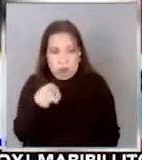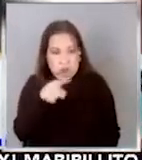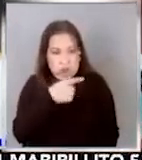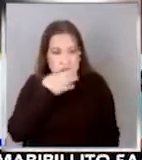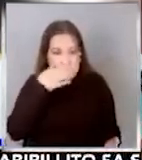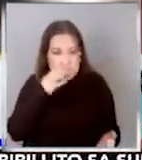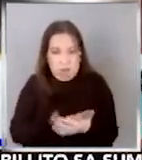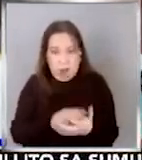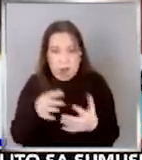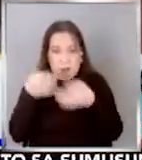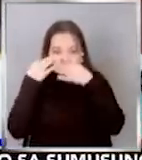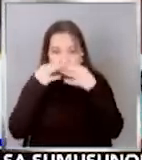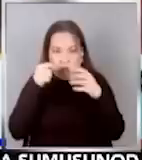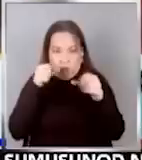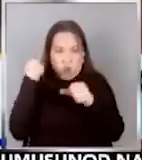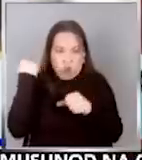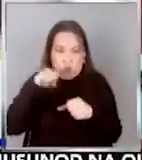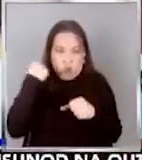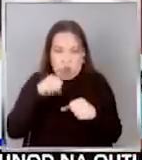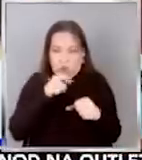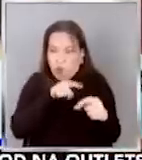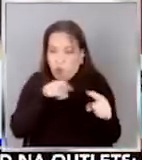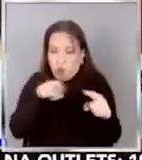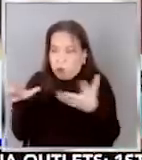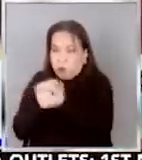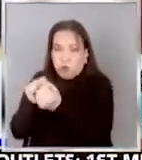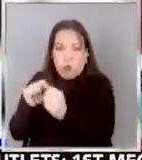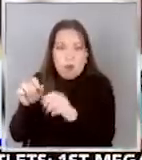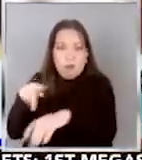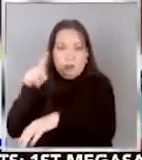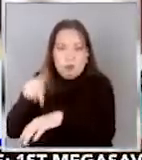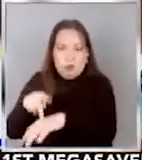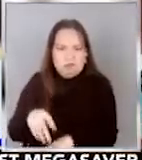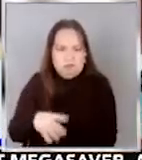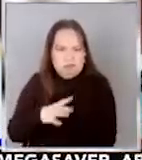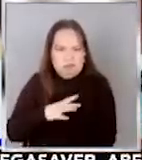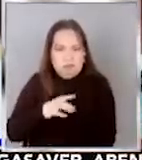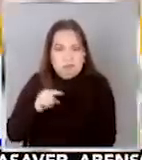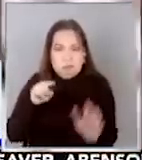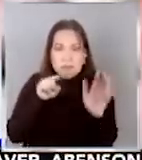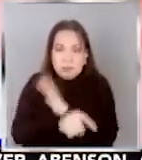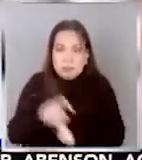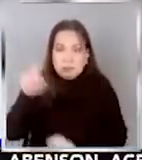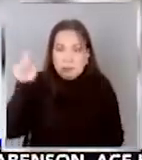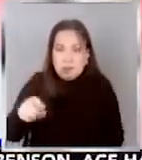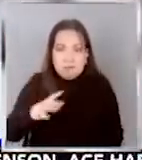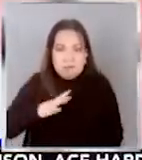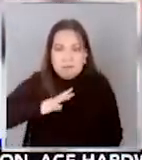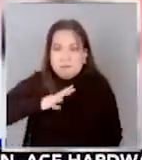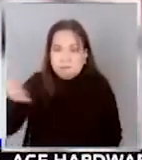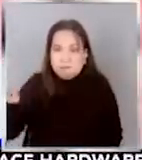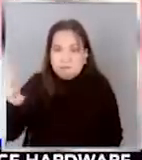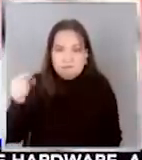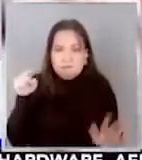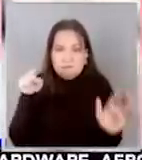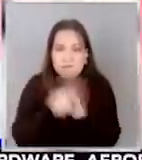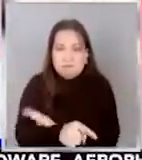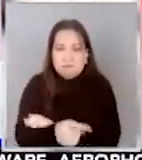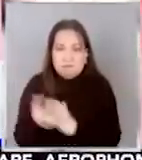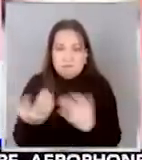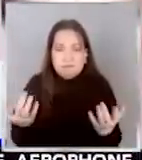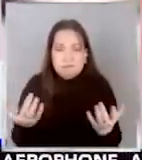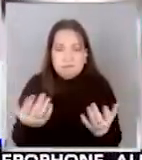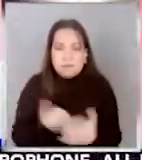those who want to harm you, then so be it. Sa opisyal na tala ng